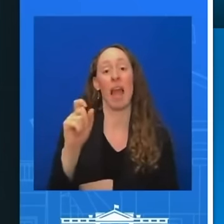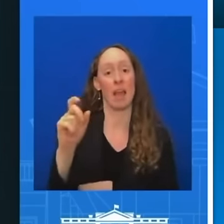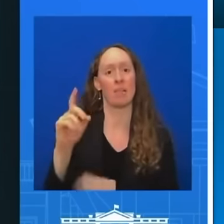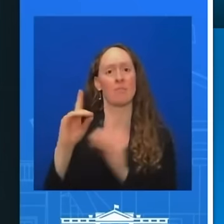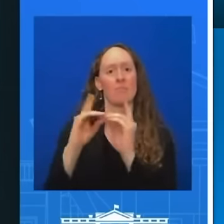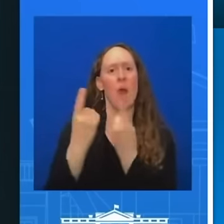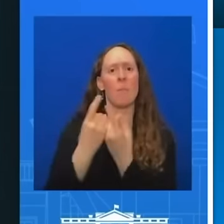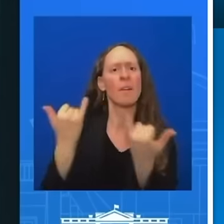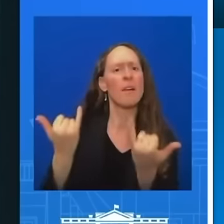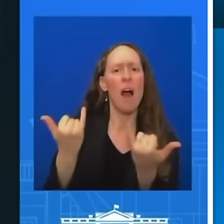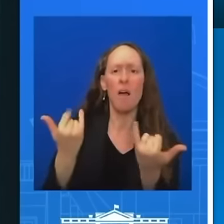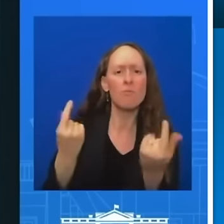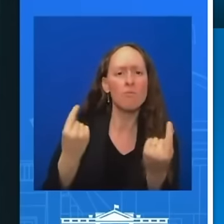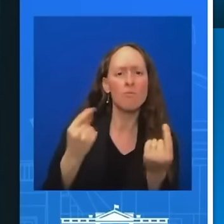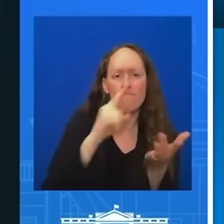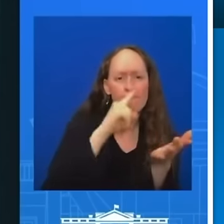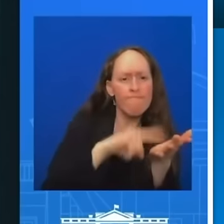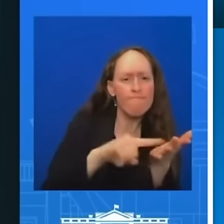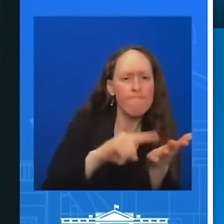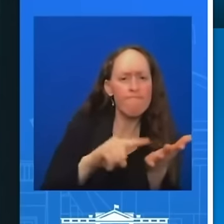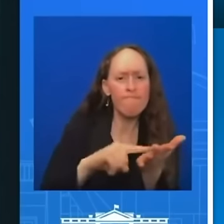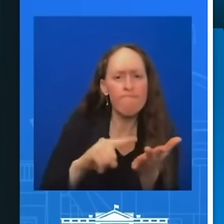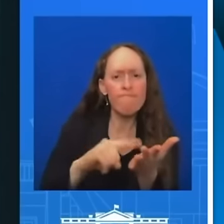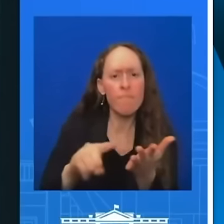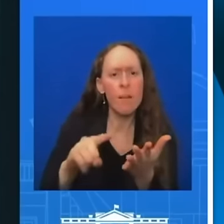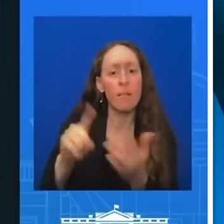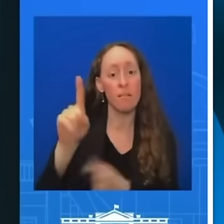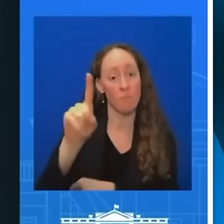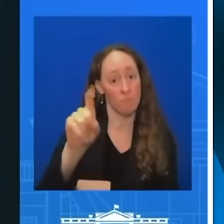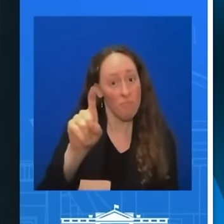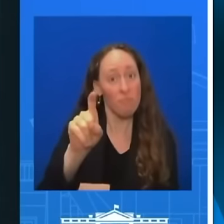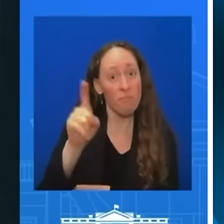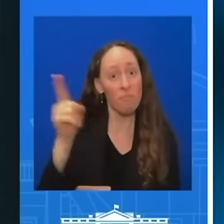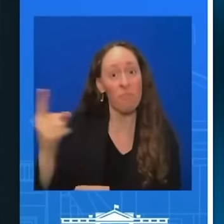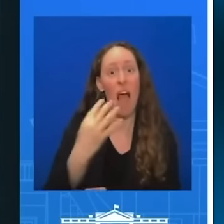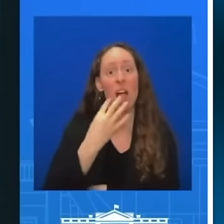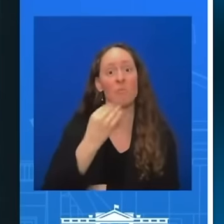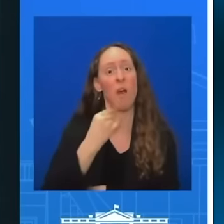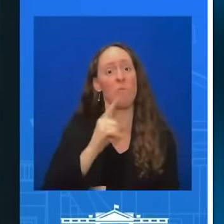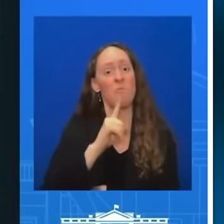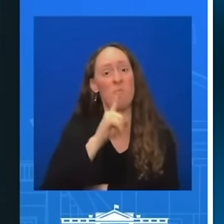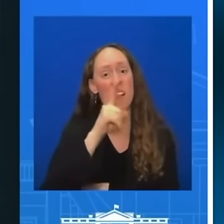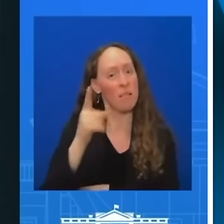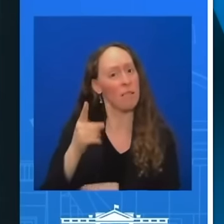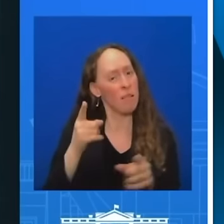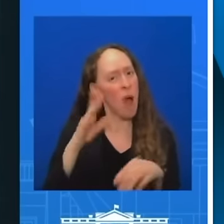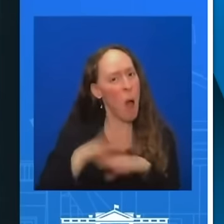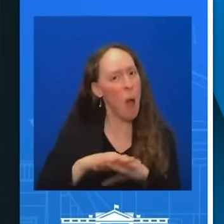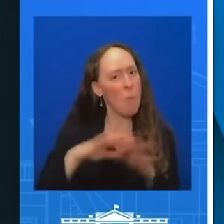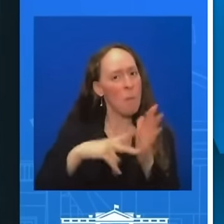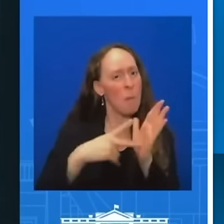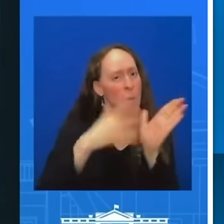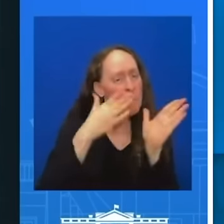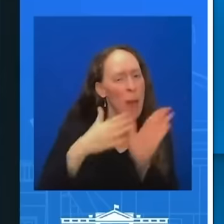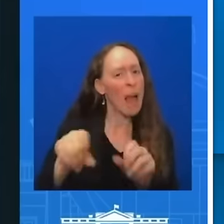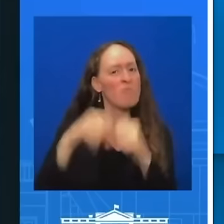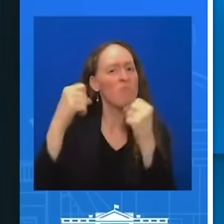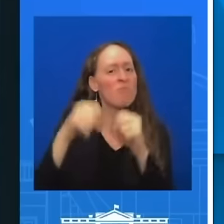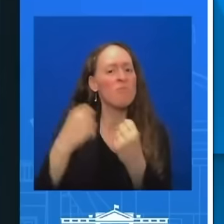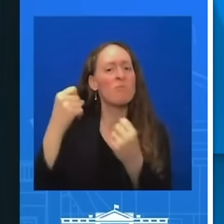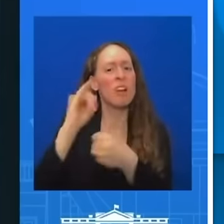have violated international humanitarian law. And lest you think we don't take it seriously, I can assure you that we do. We look at this in real